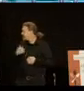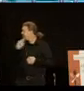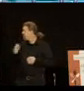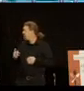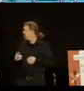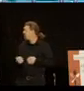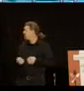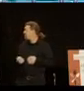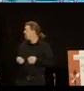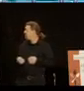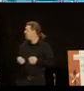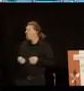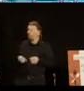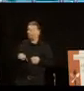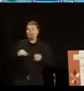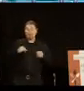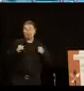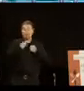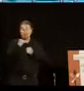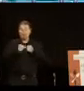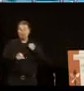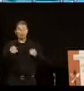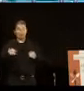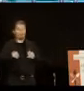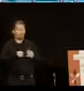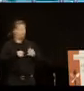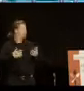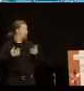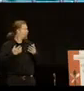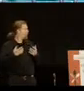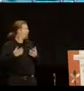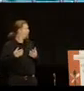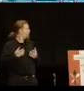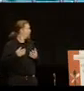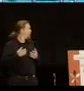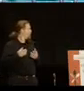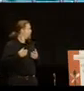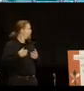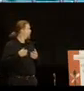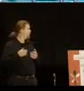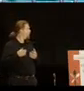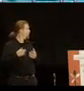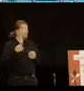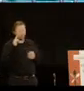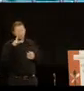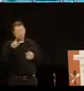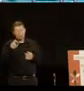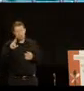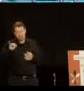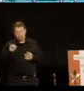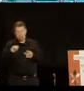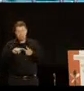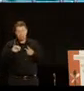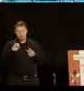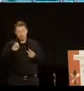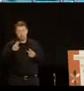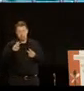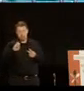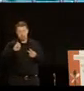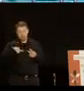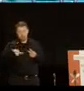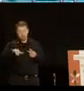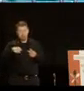And finally, we wanted to, for Lori and for Jeremy, we